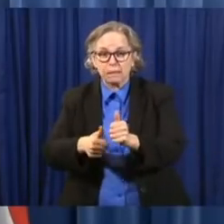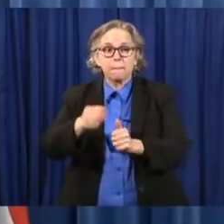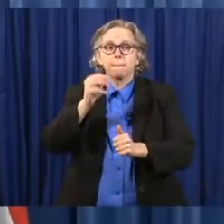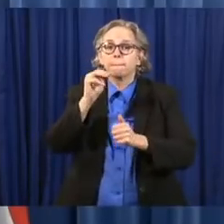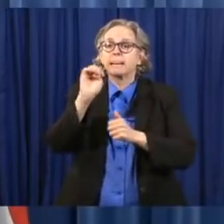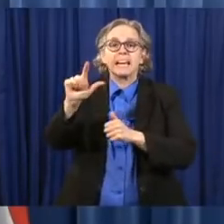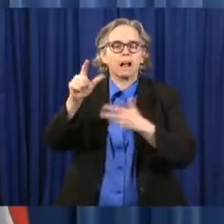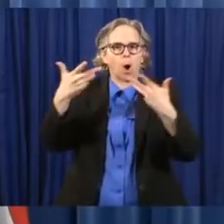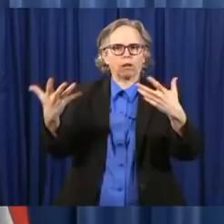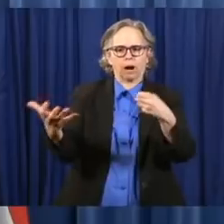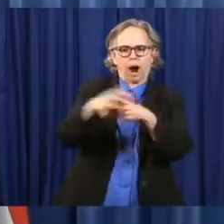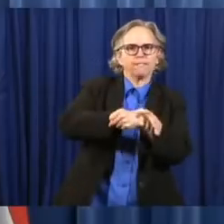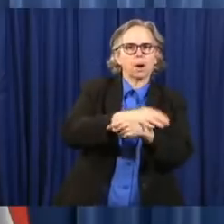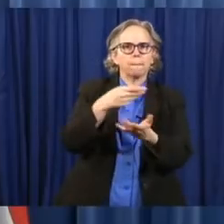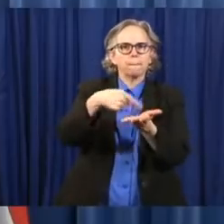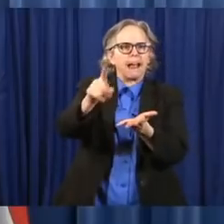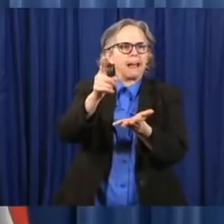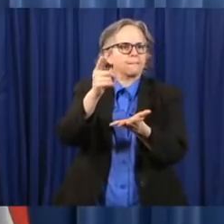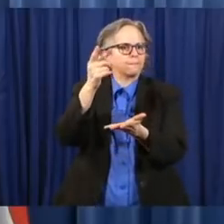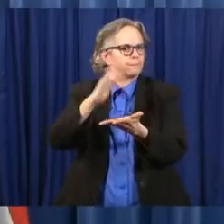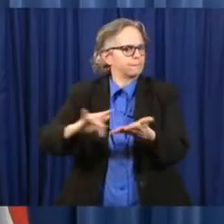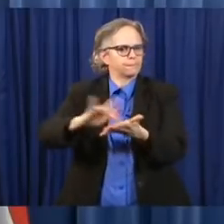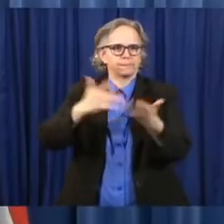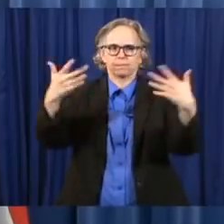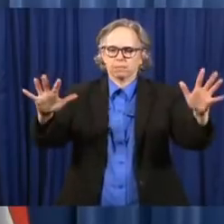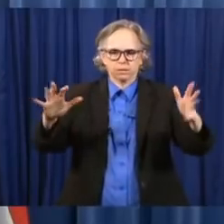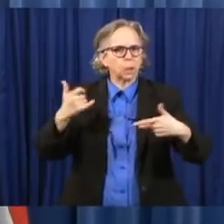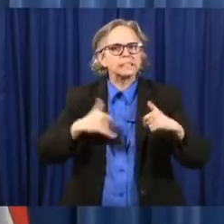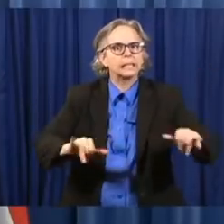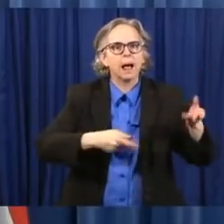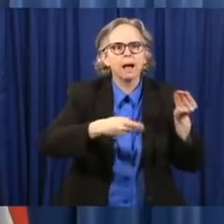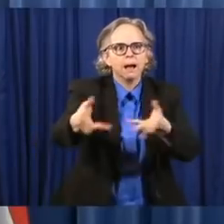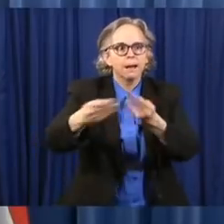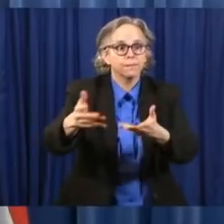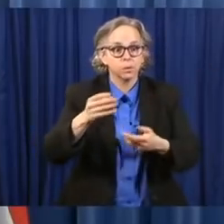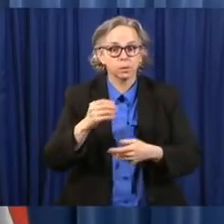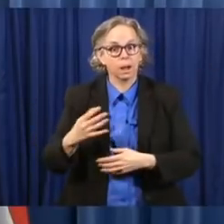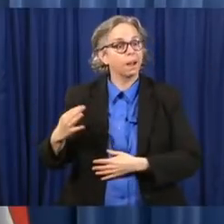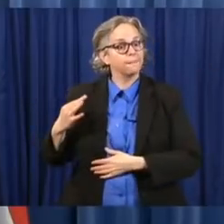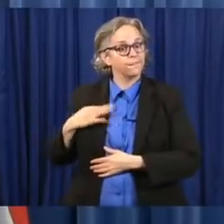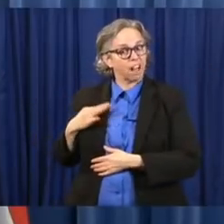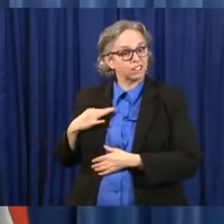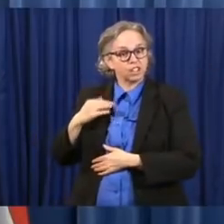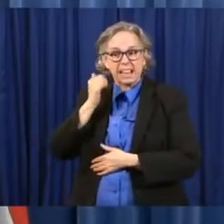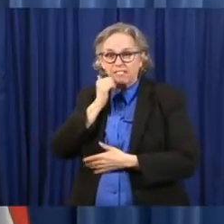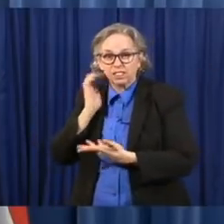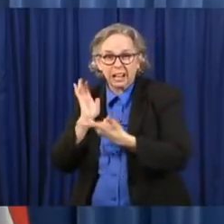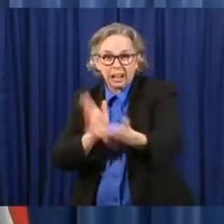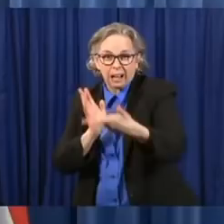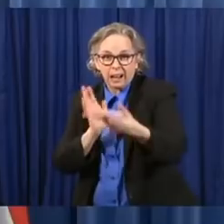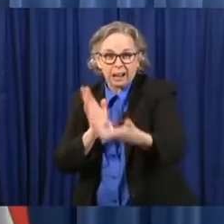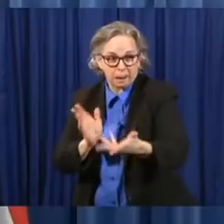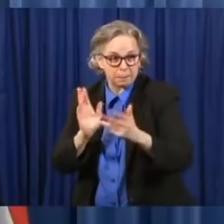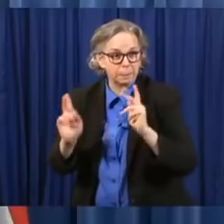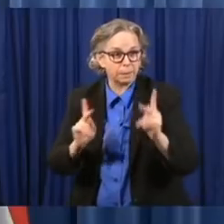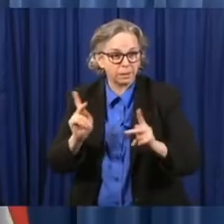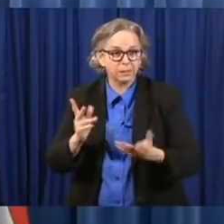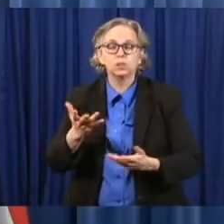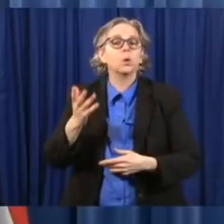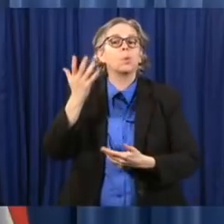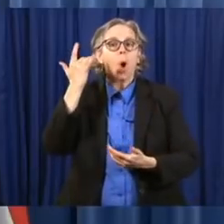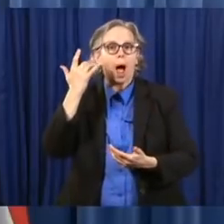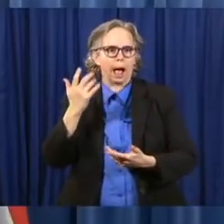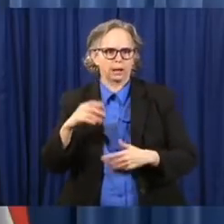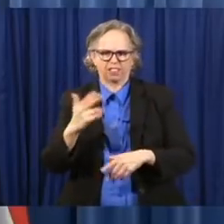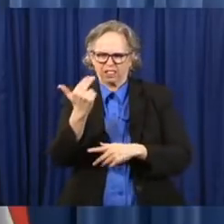in. Volunteers deliver these meals daily to the senior citizens on 13 different routes and include people of